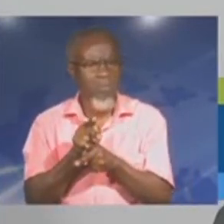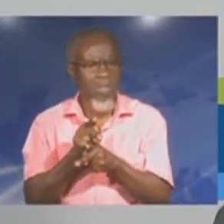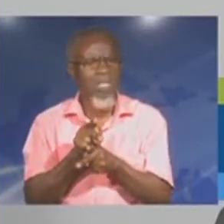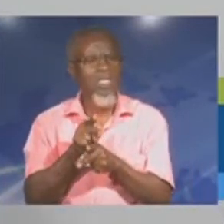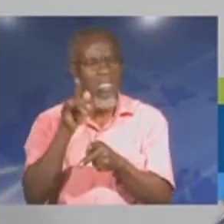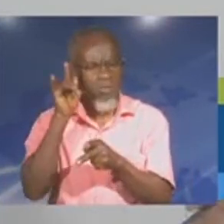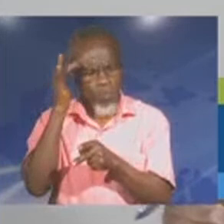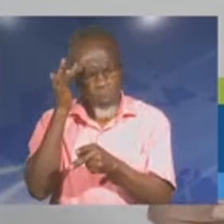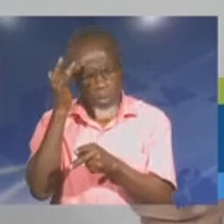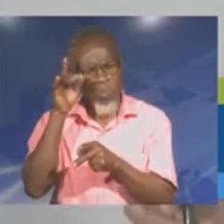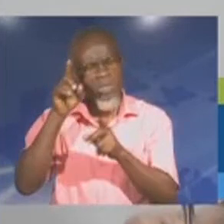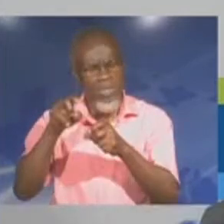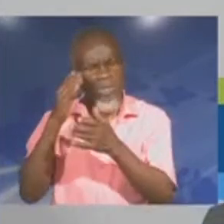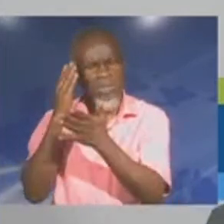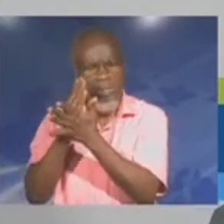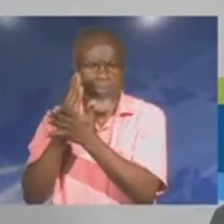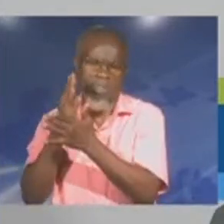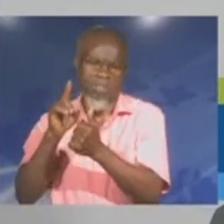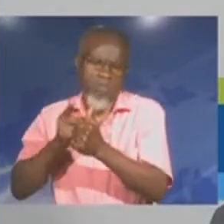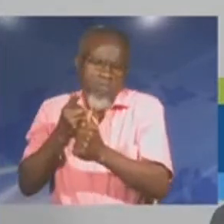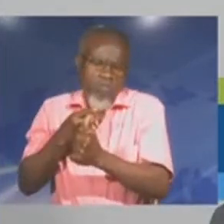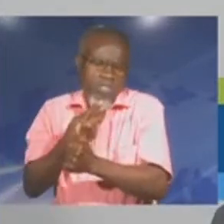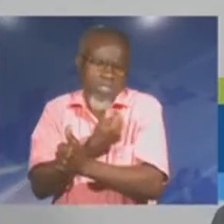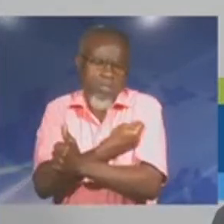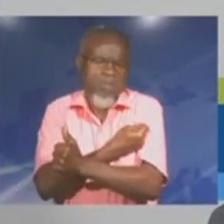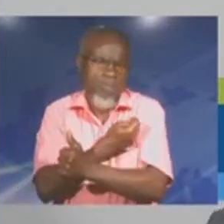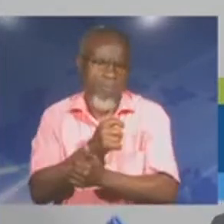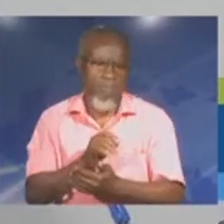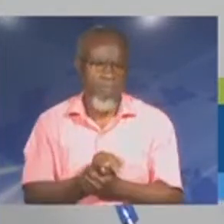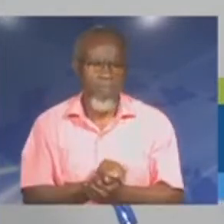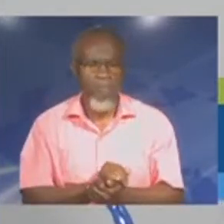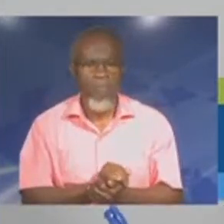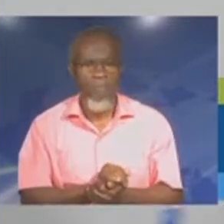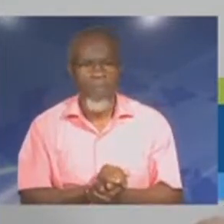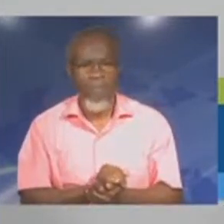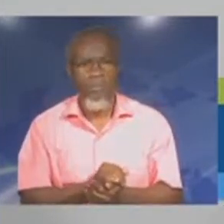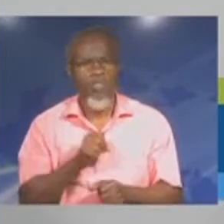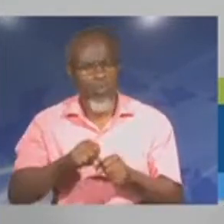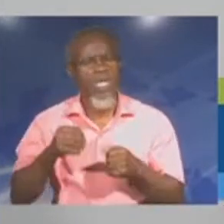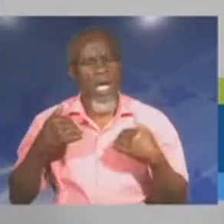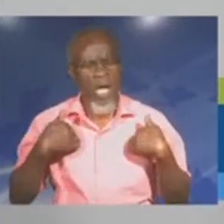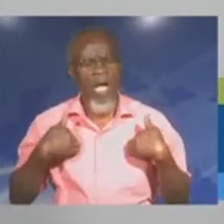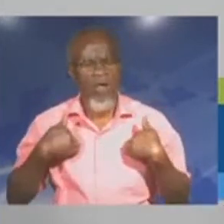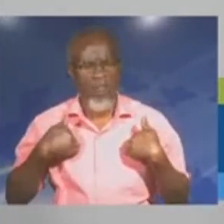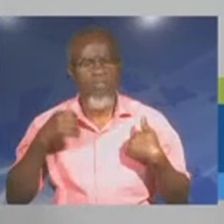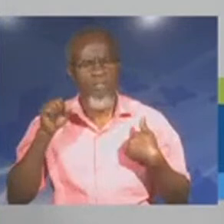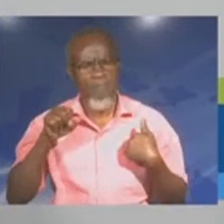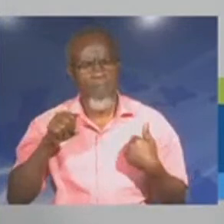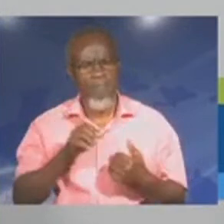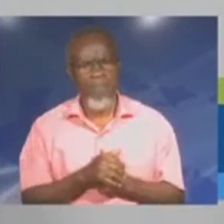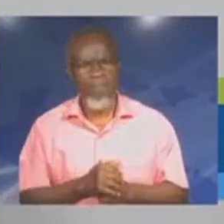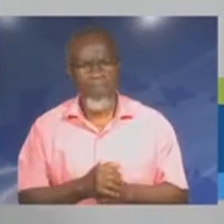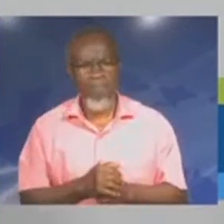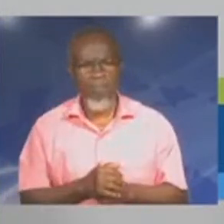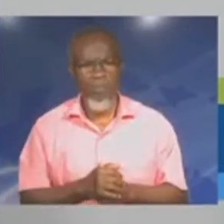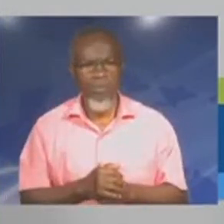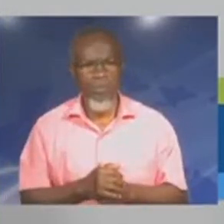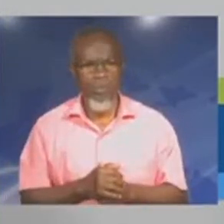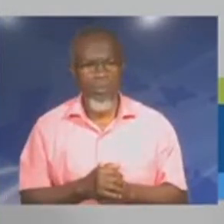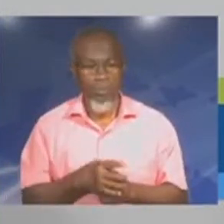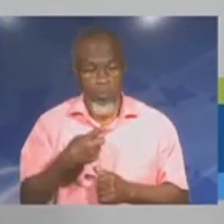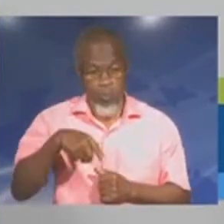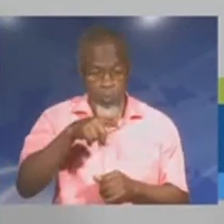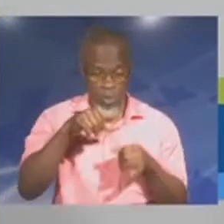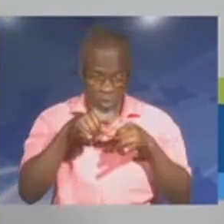first doses. So yes. On the ground, on the issue of, so we have been doing a lot of